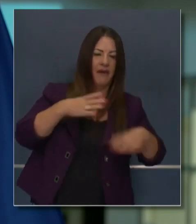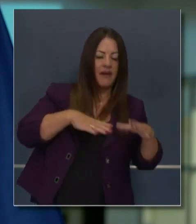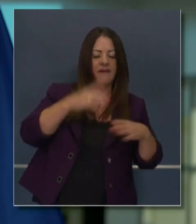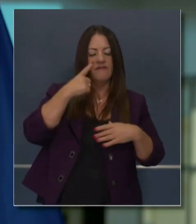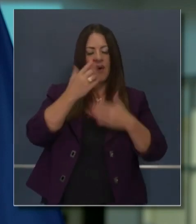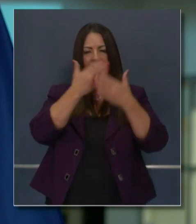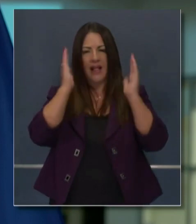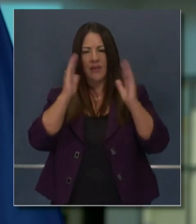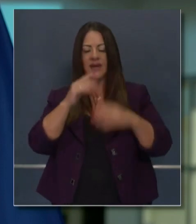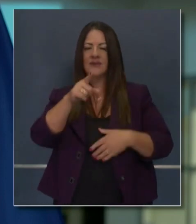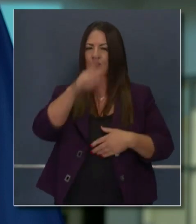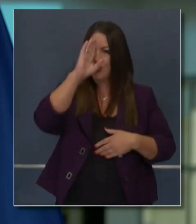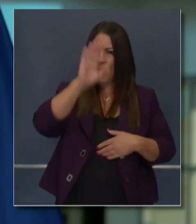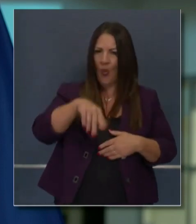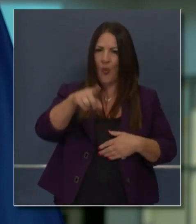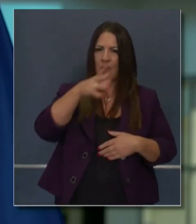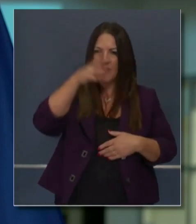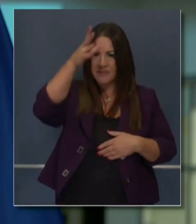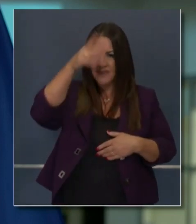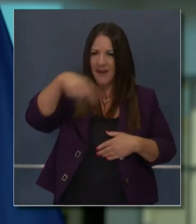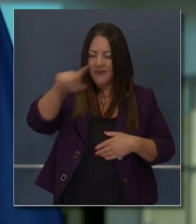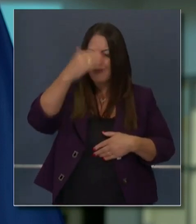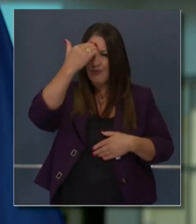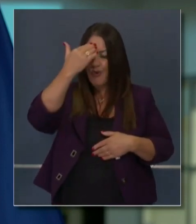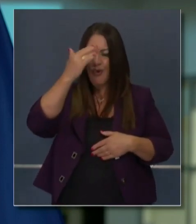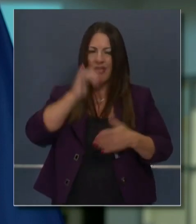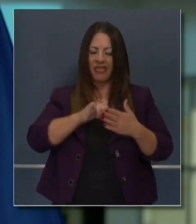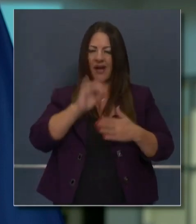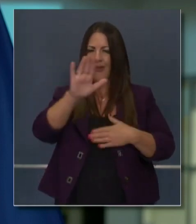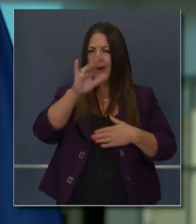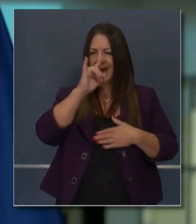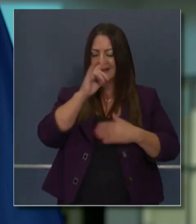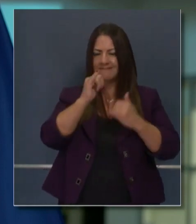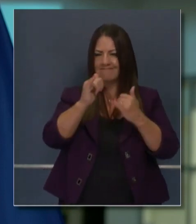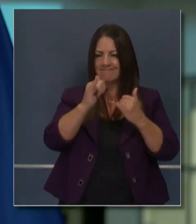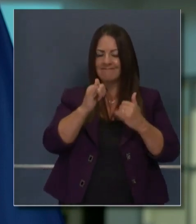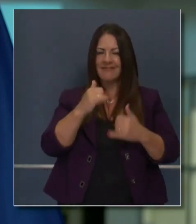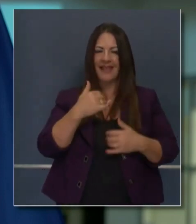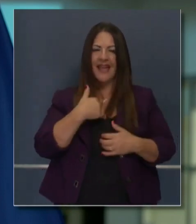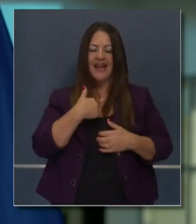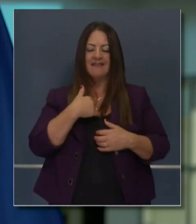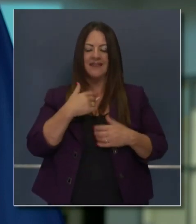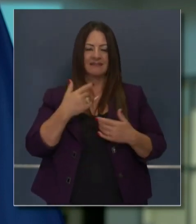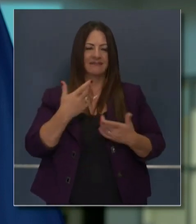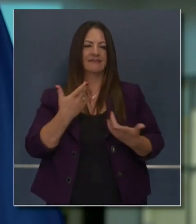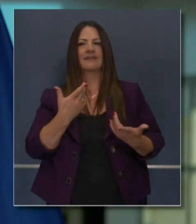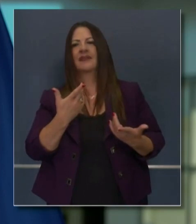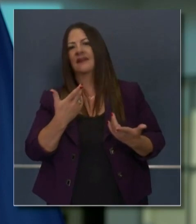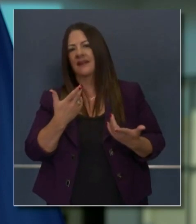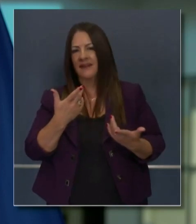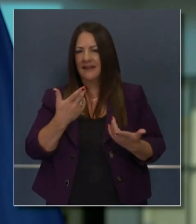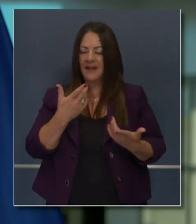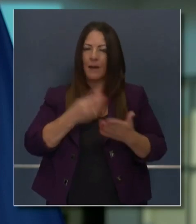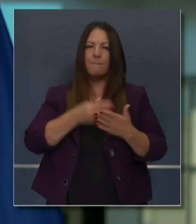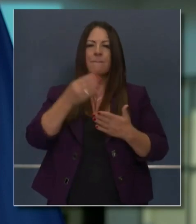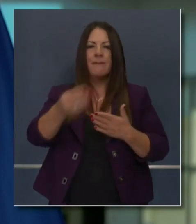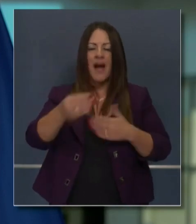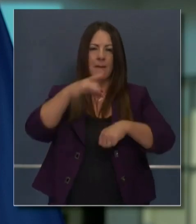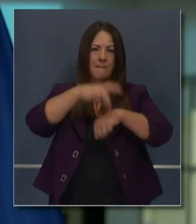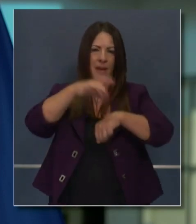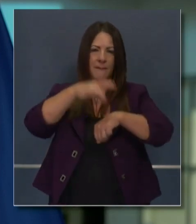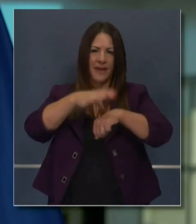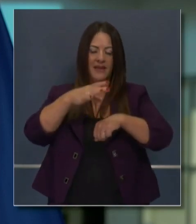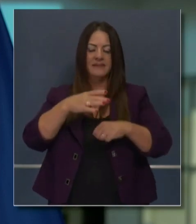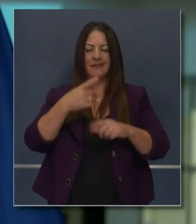there, how eager our kids are to buy pumpkins a month and a half out. I'd only advise people, if you do that, don't carve